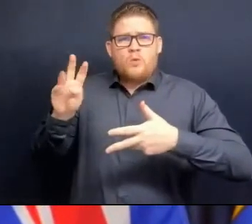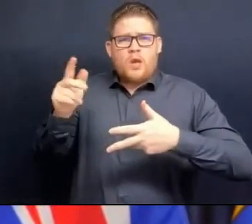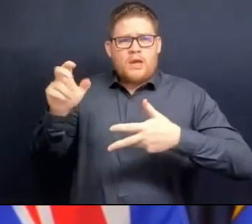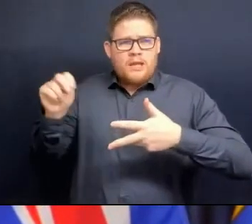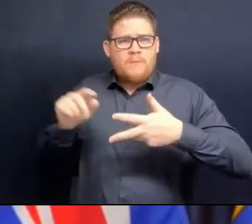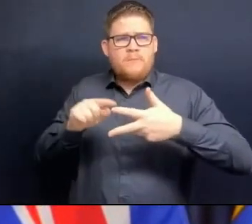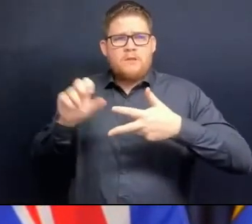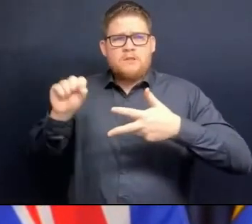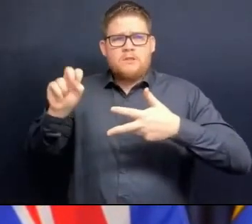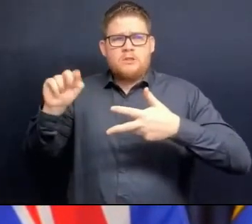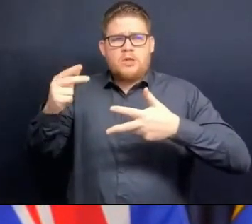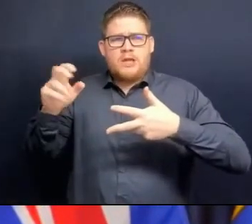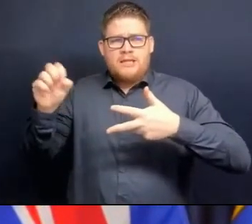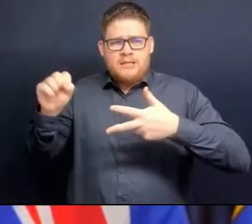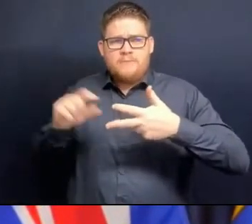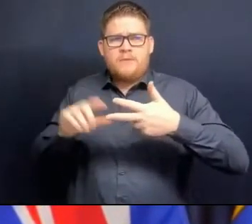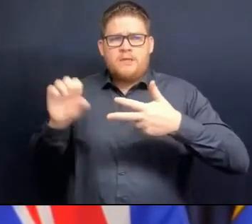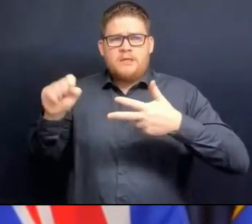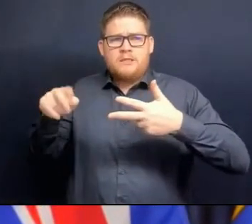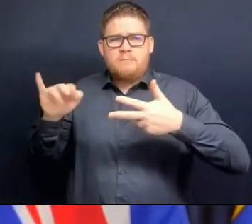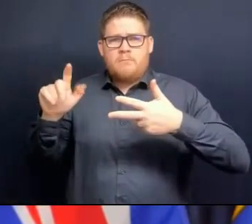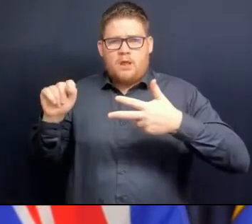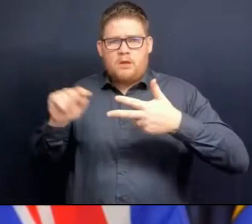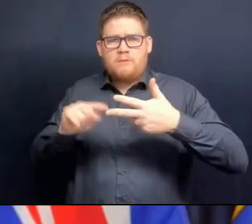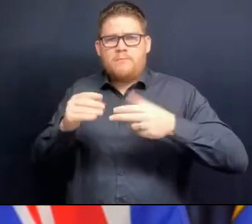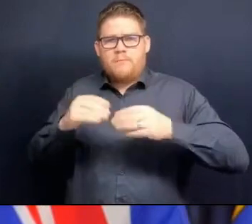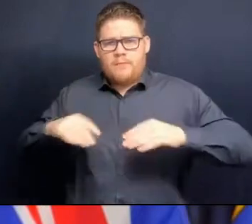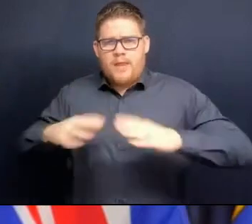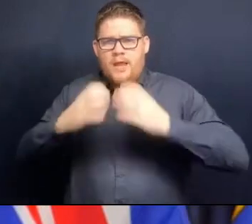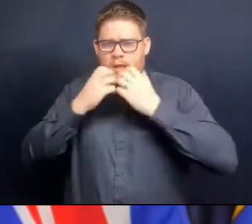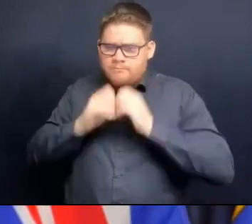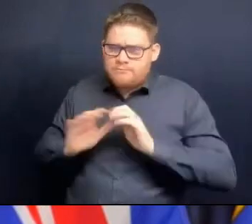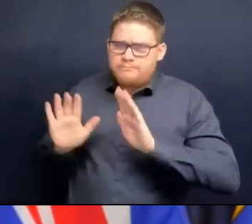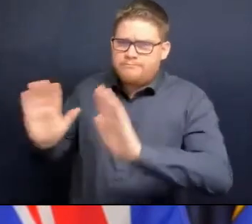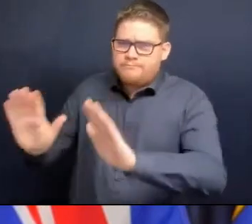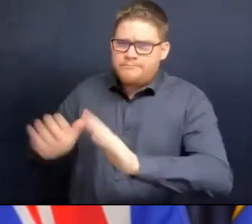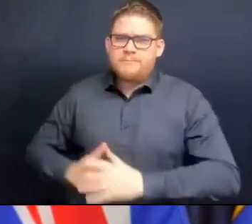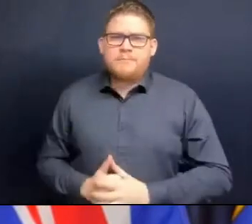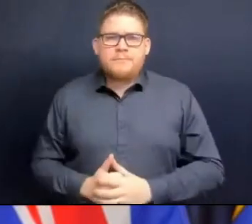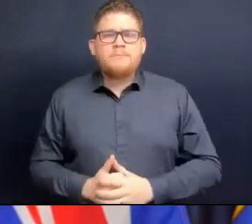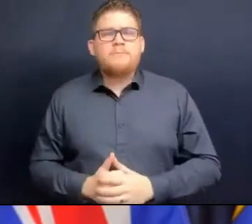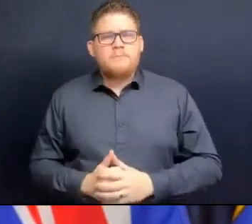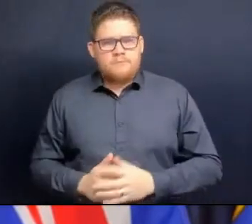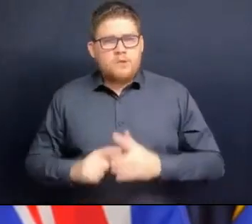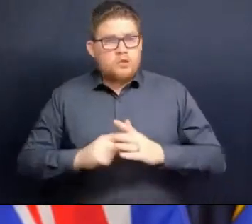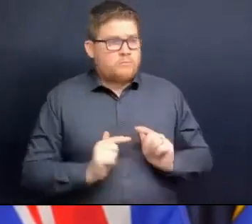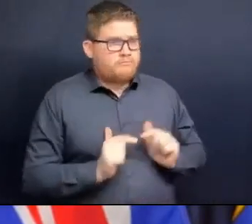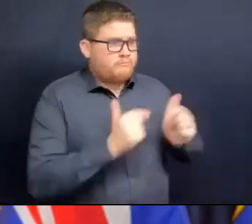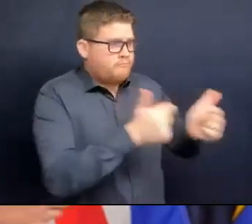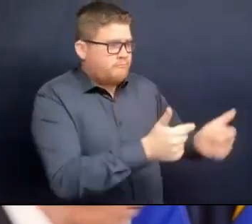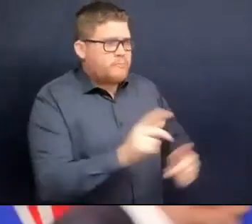and the Esquimalt First Nations. And with that, it's my honor to introduce Dr. Bonnie Henry.